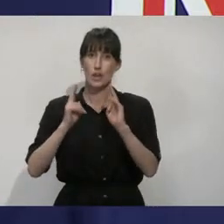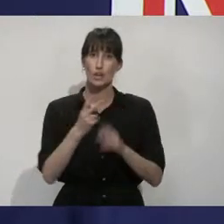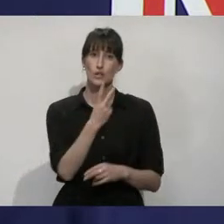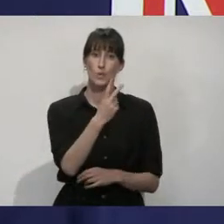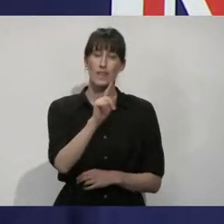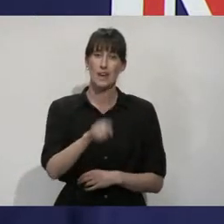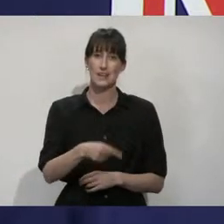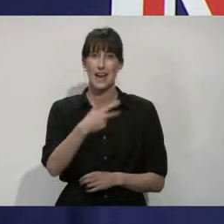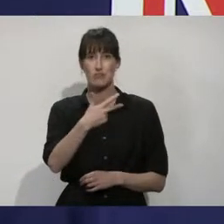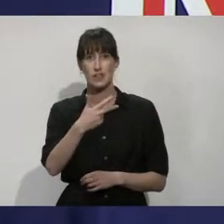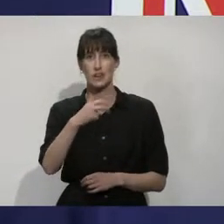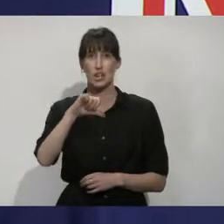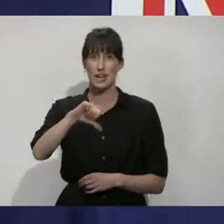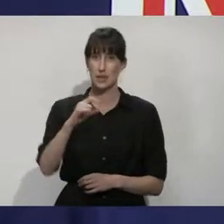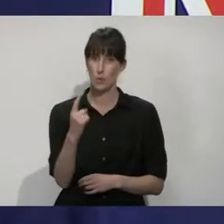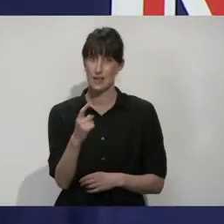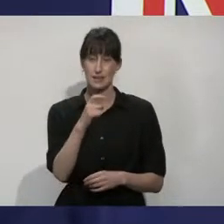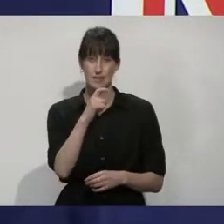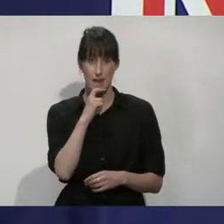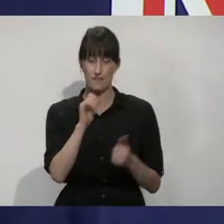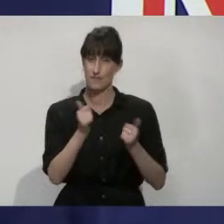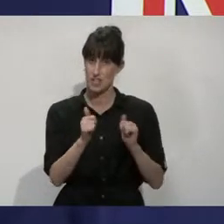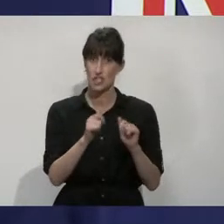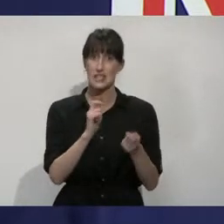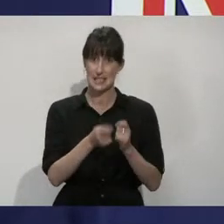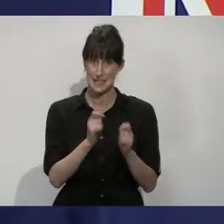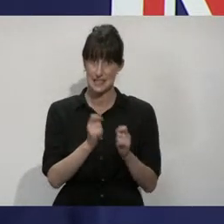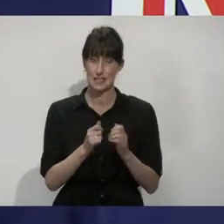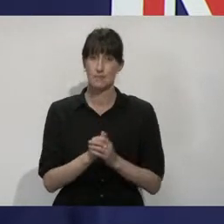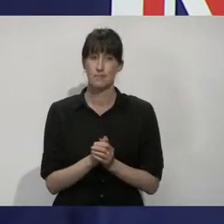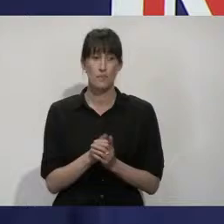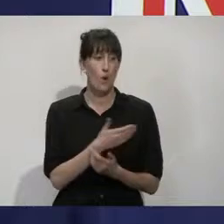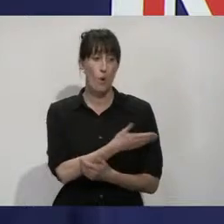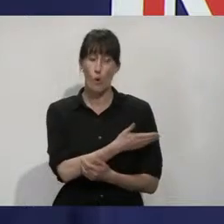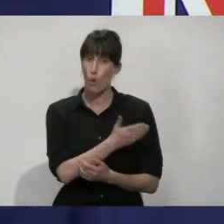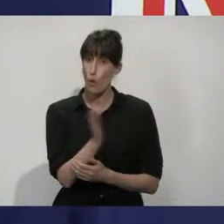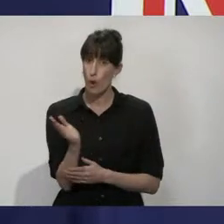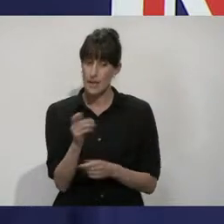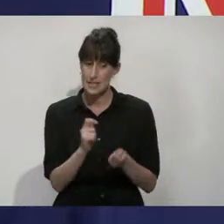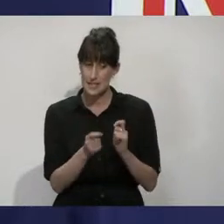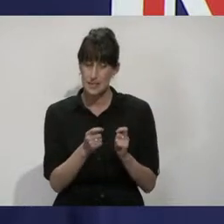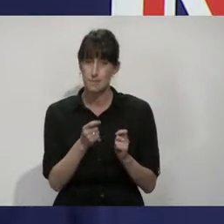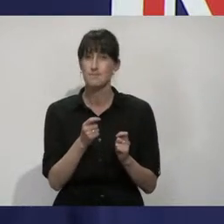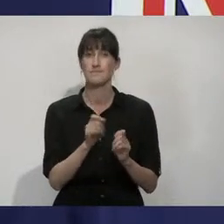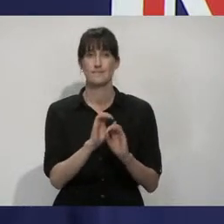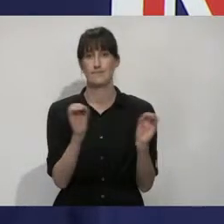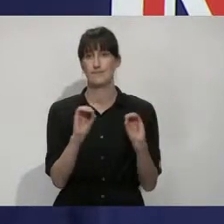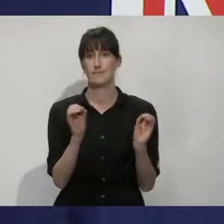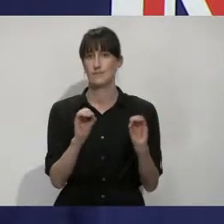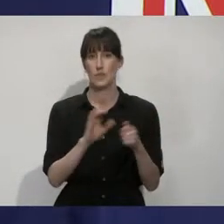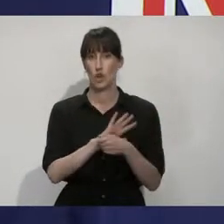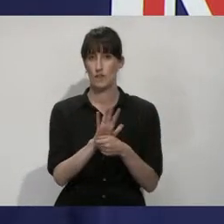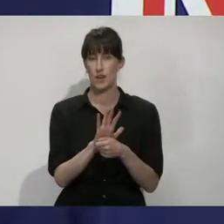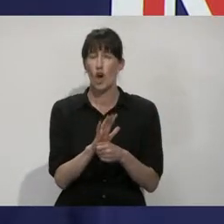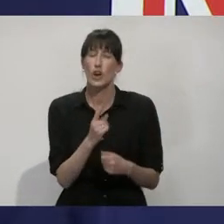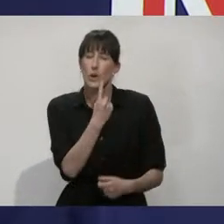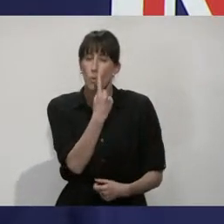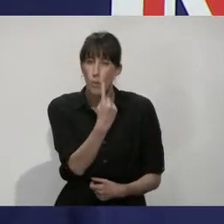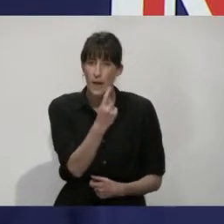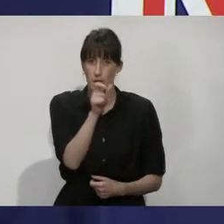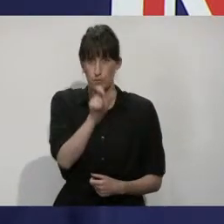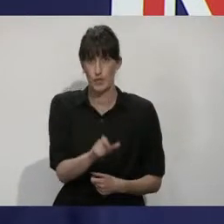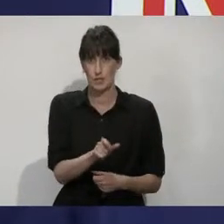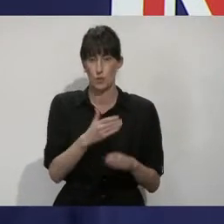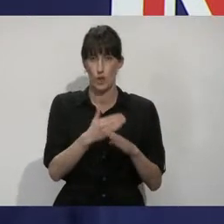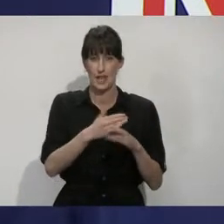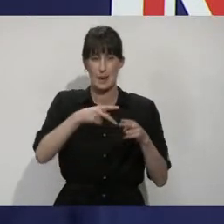of the 2,900 staff have been tested. All have been negative, bar the one maintenance worker that we have spoken about.